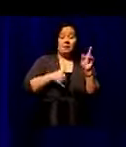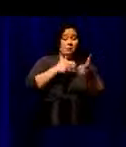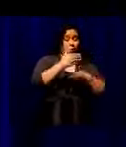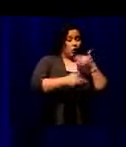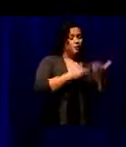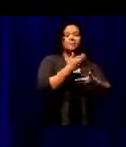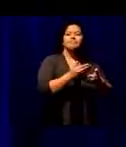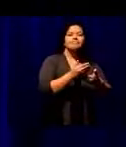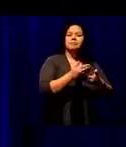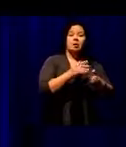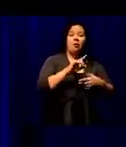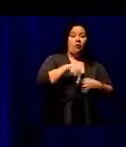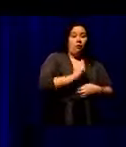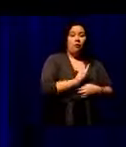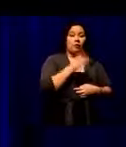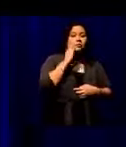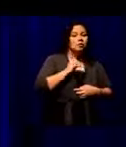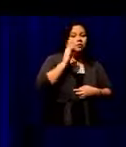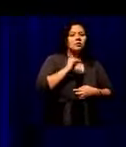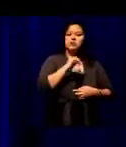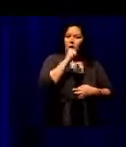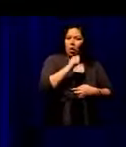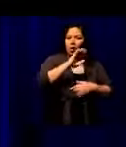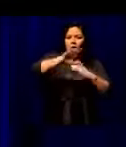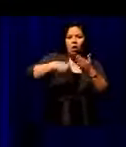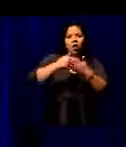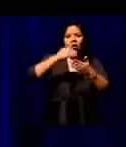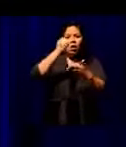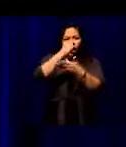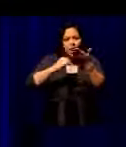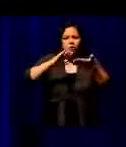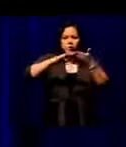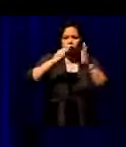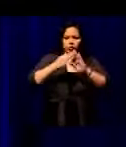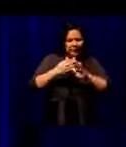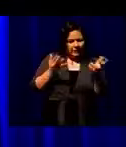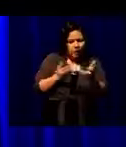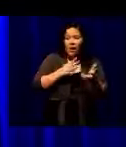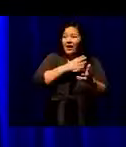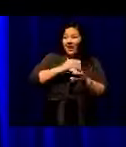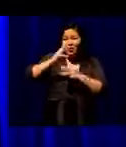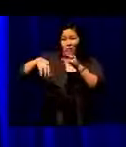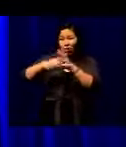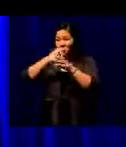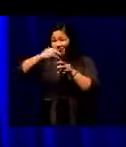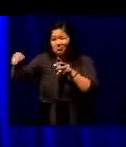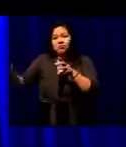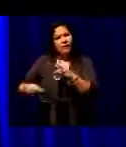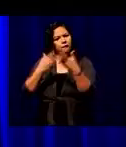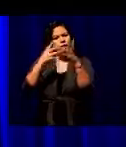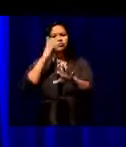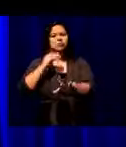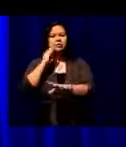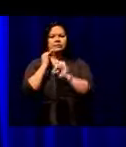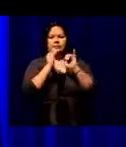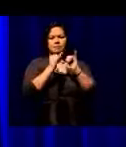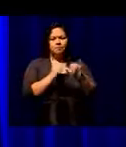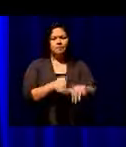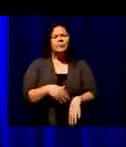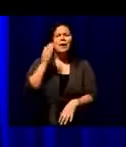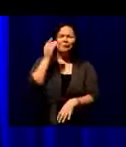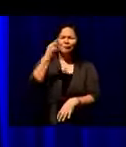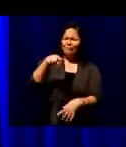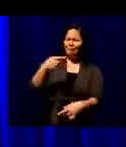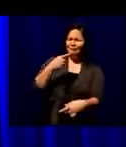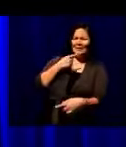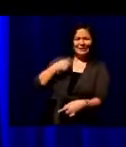arts community and arts communities around the world are going through. We know how much you miss